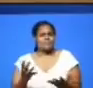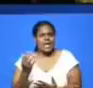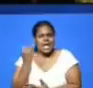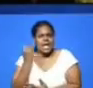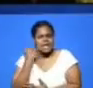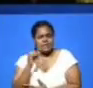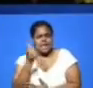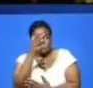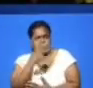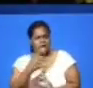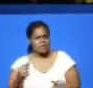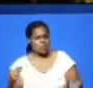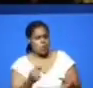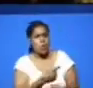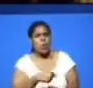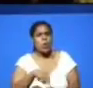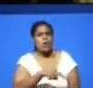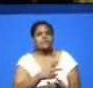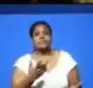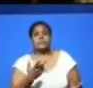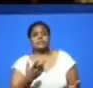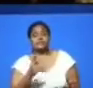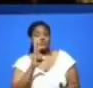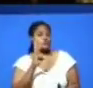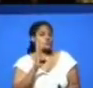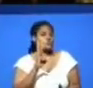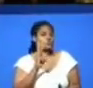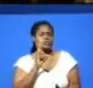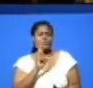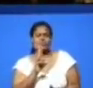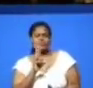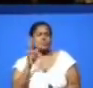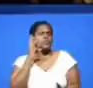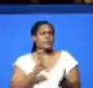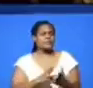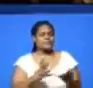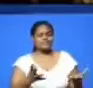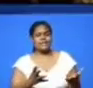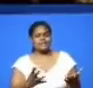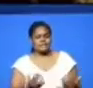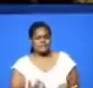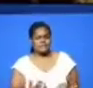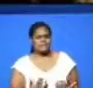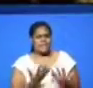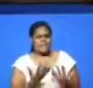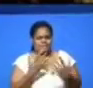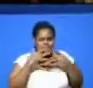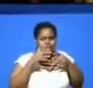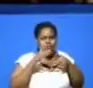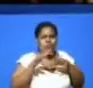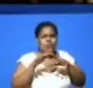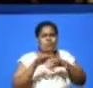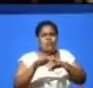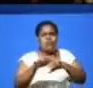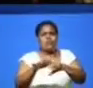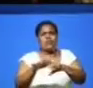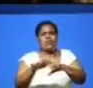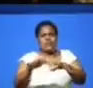hurt them, then fire will come out of their mouth. When Moab